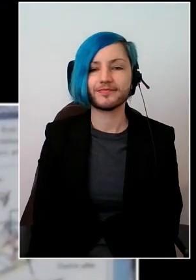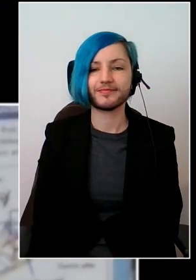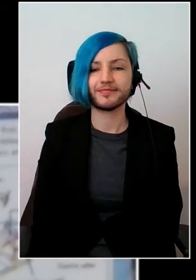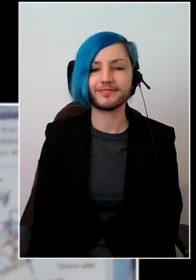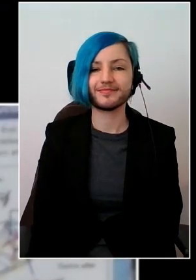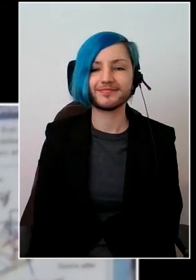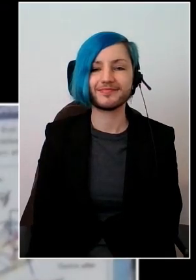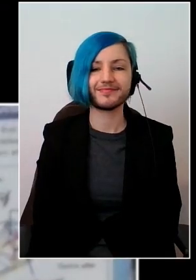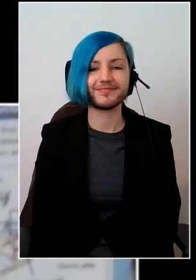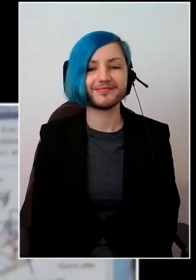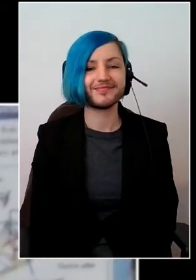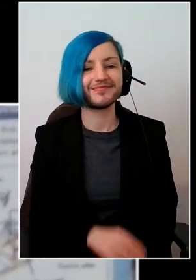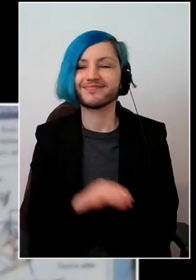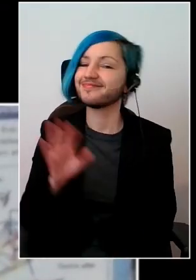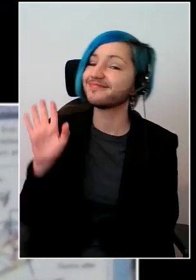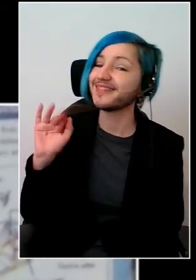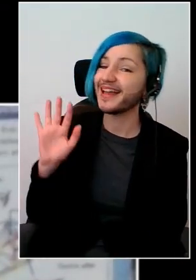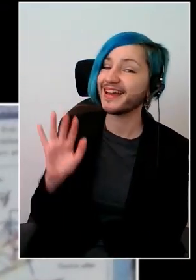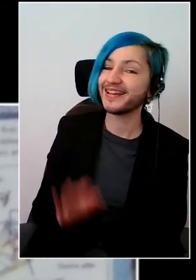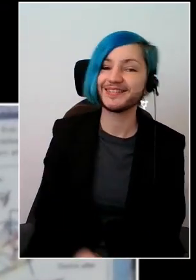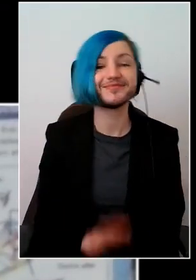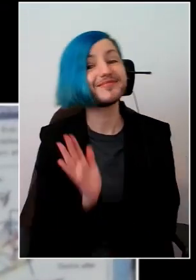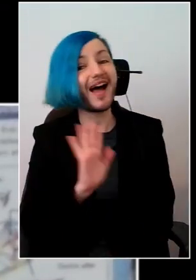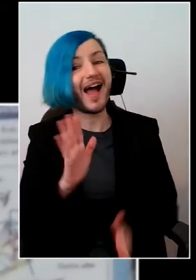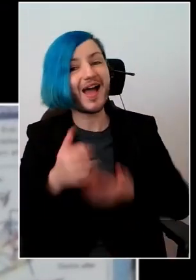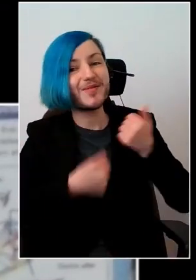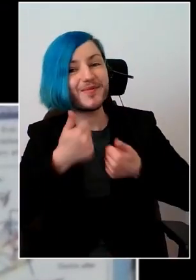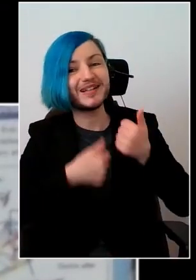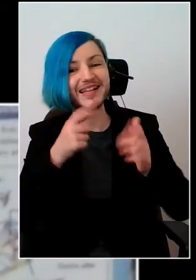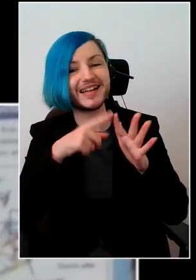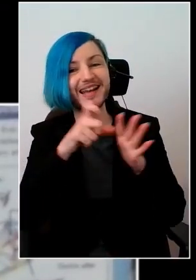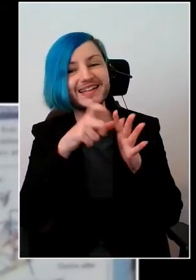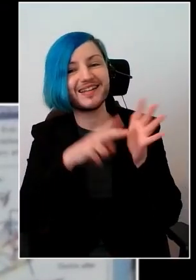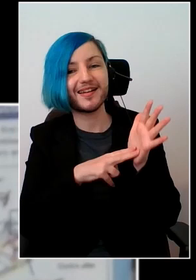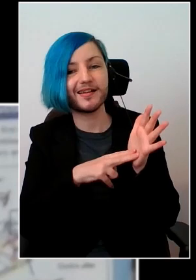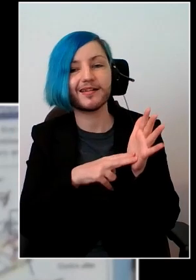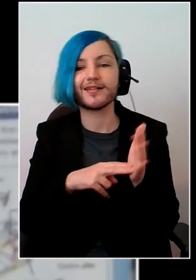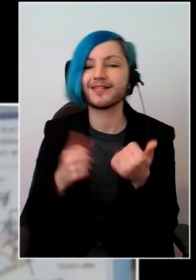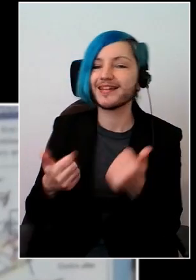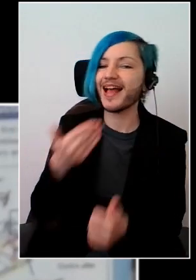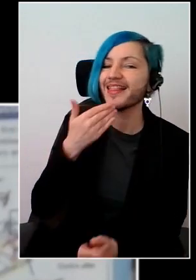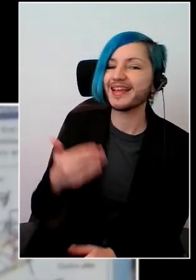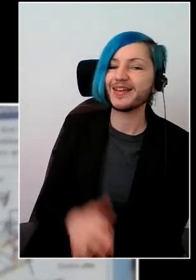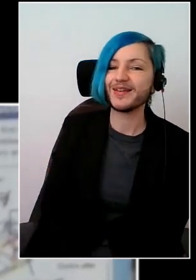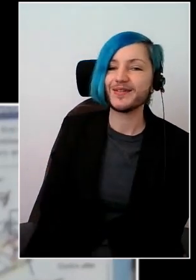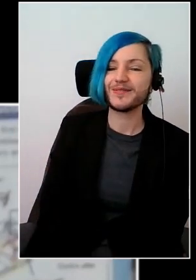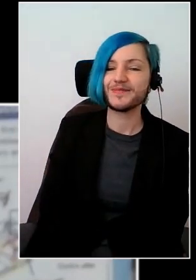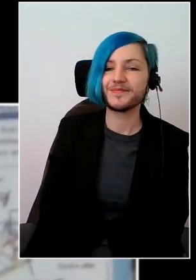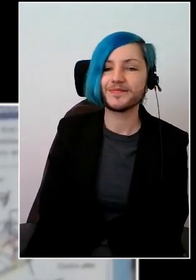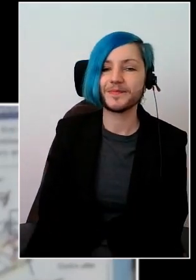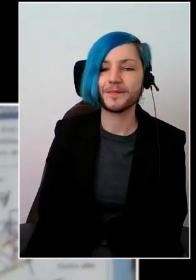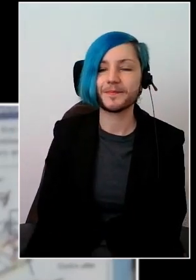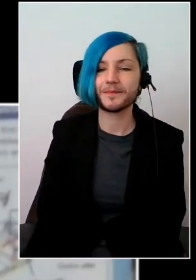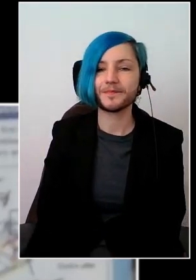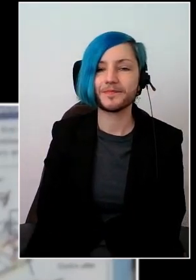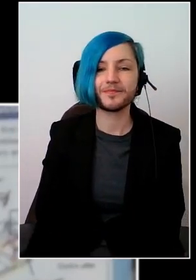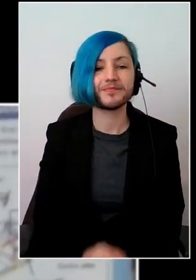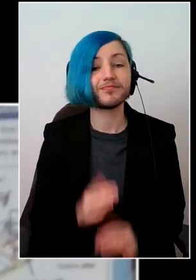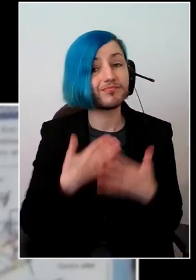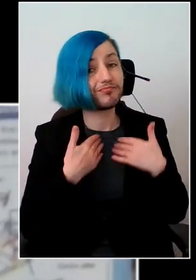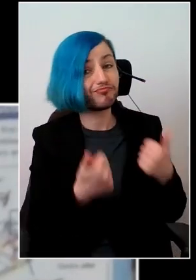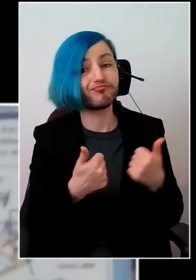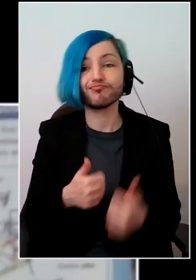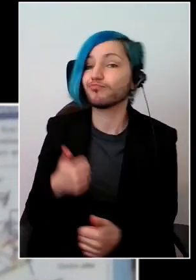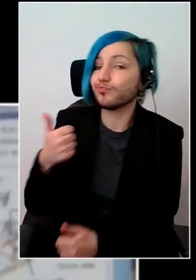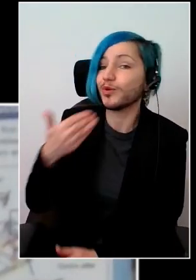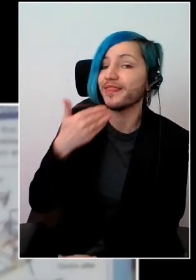Hiya. Hi, well done, Eden. Thank you very much. How are you feeling? Good. I'm good. You?